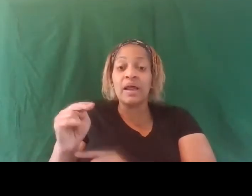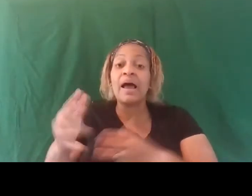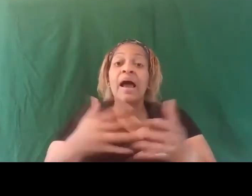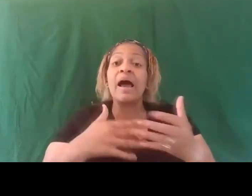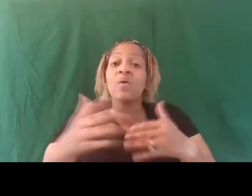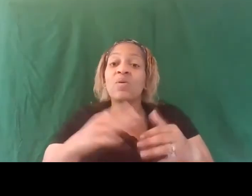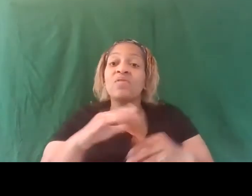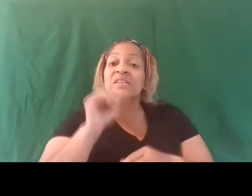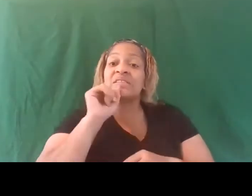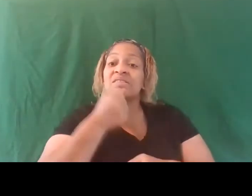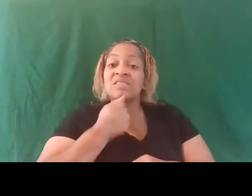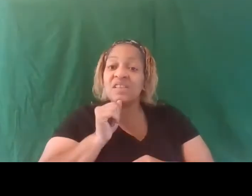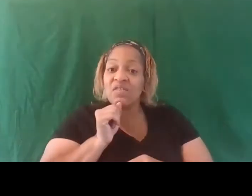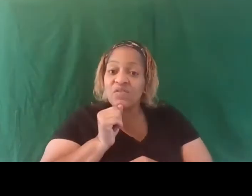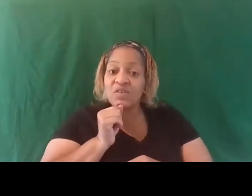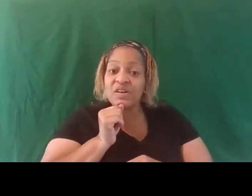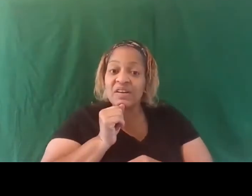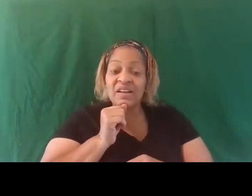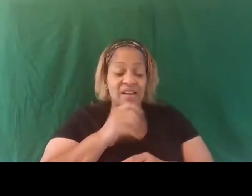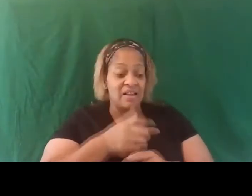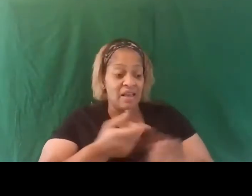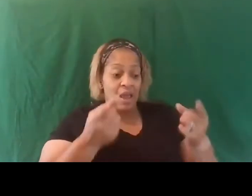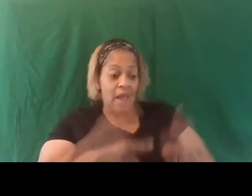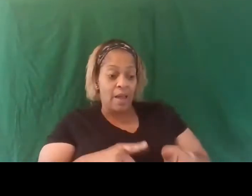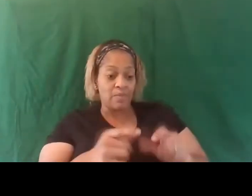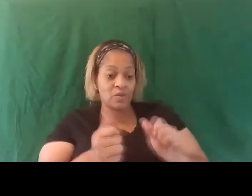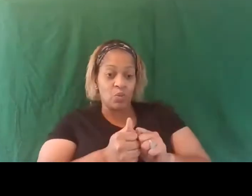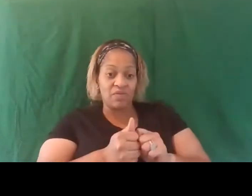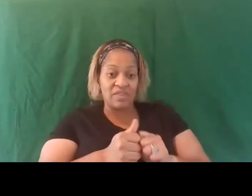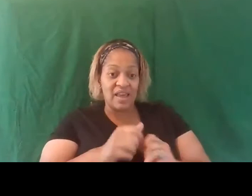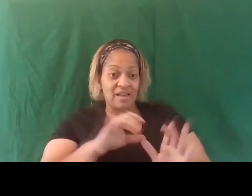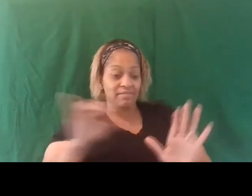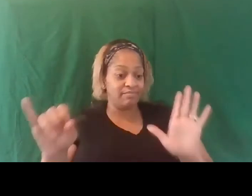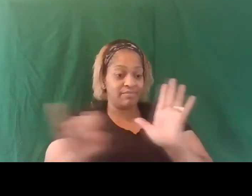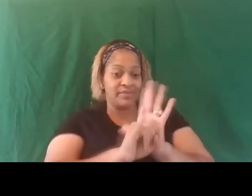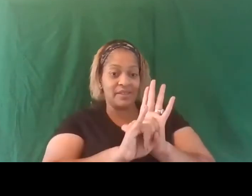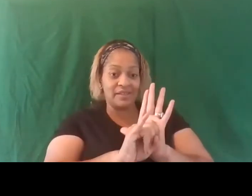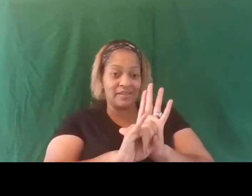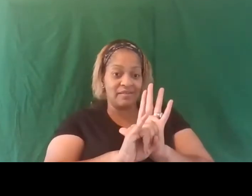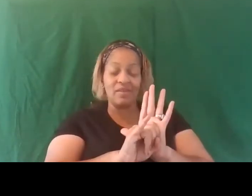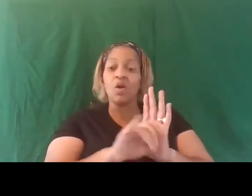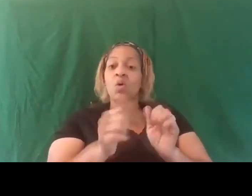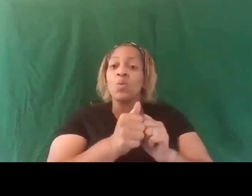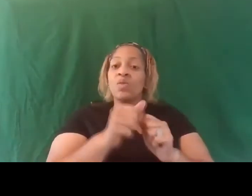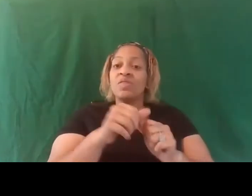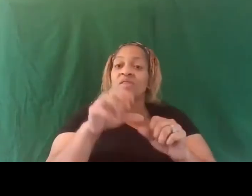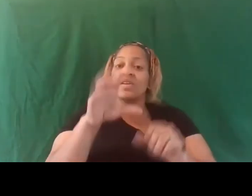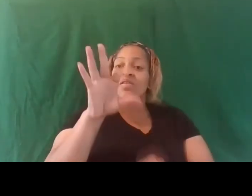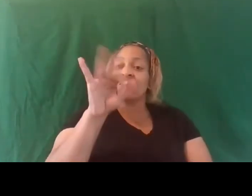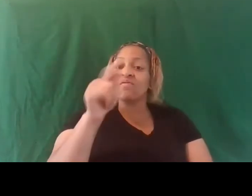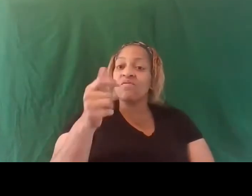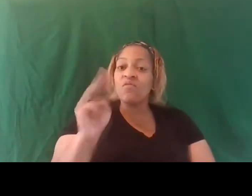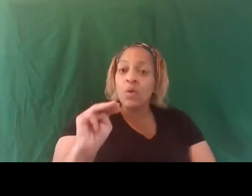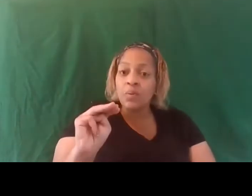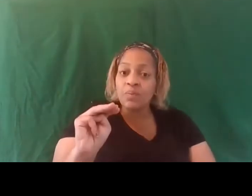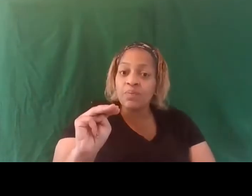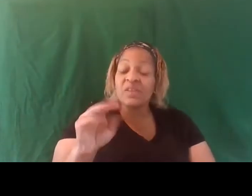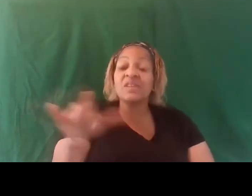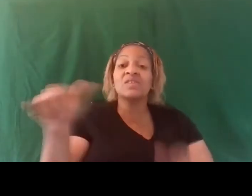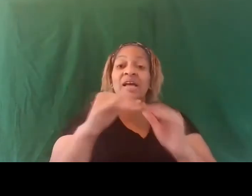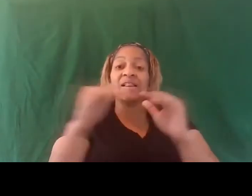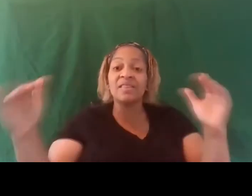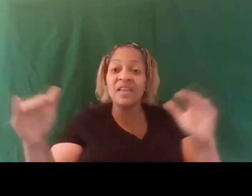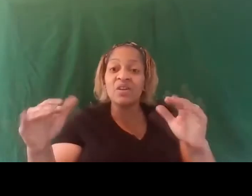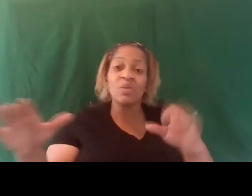solely to the identification with form. My remix, At the level of being fully human and fully